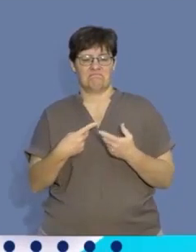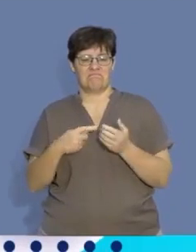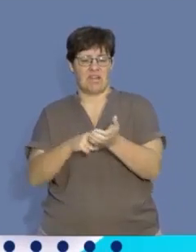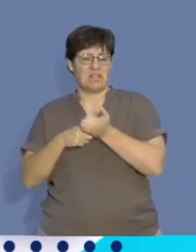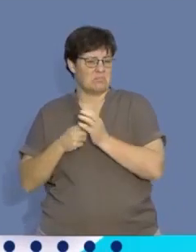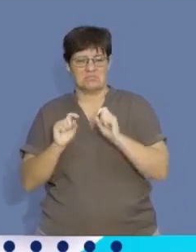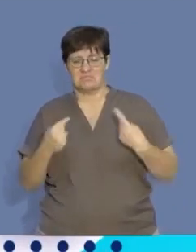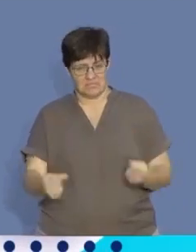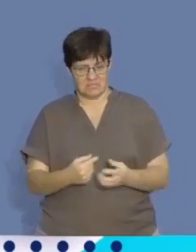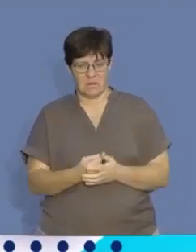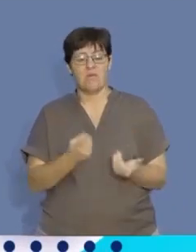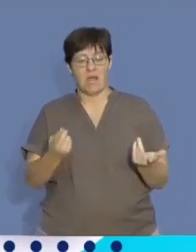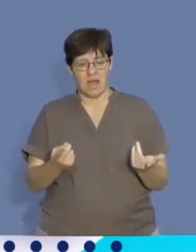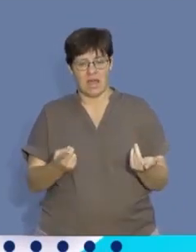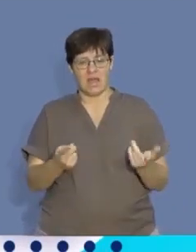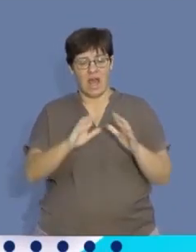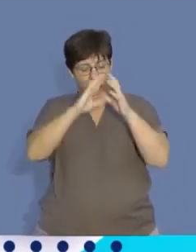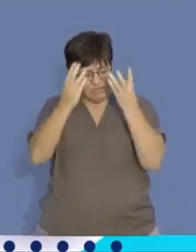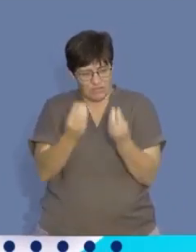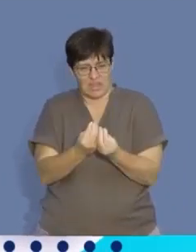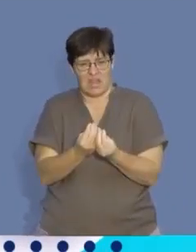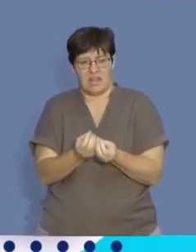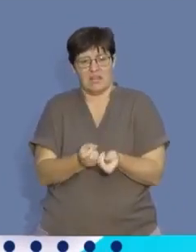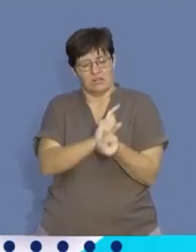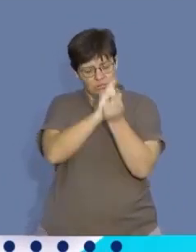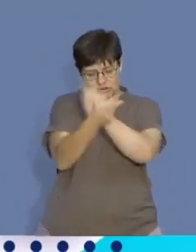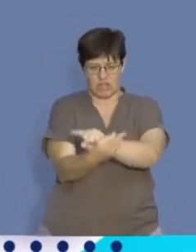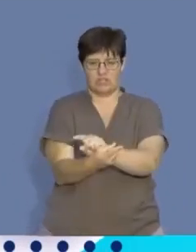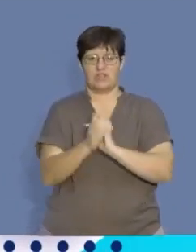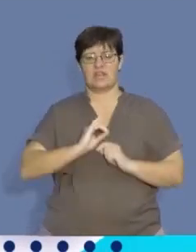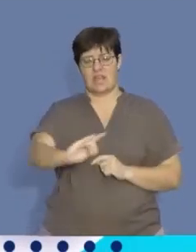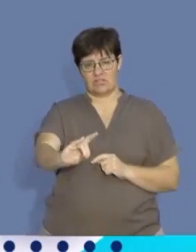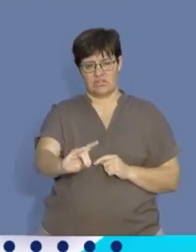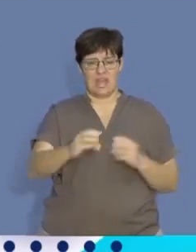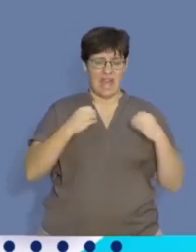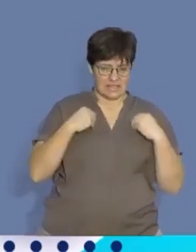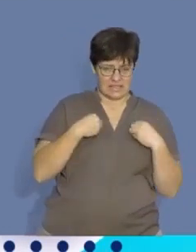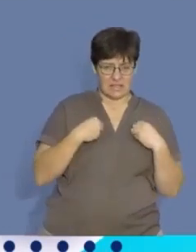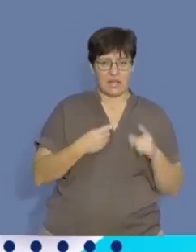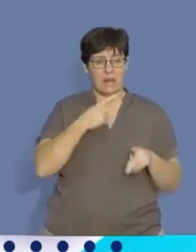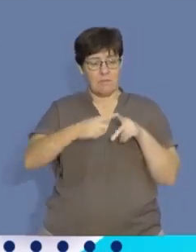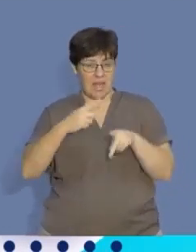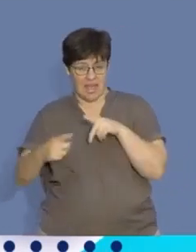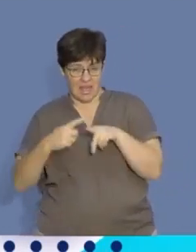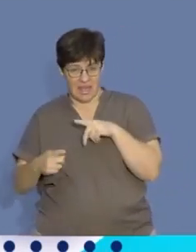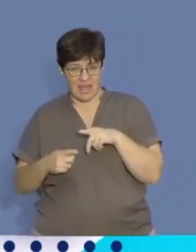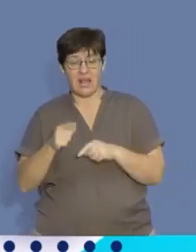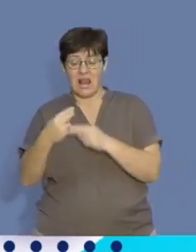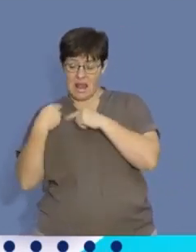the business converting total assets into cash. Is the business to pay off